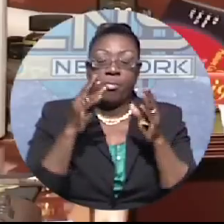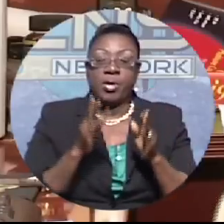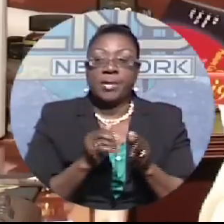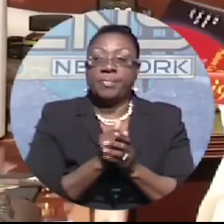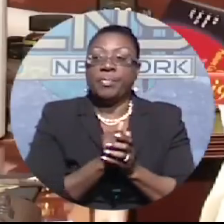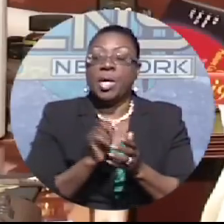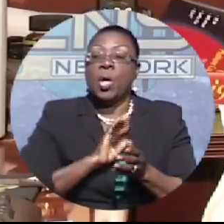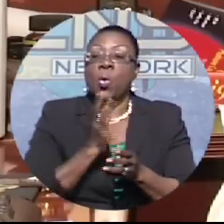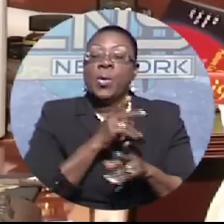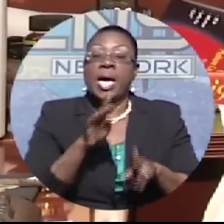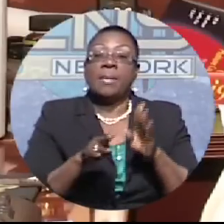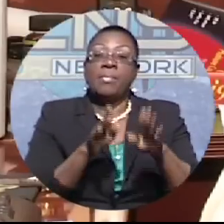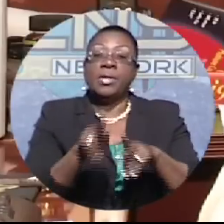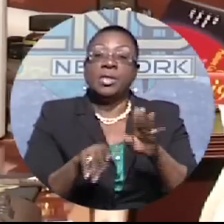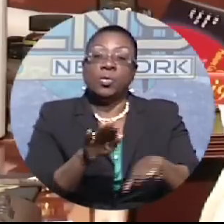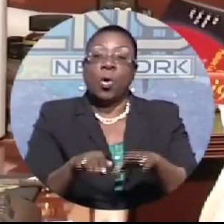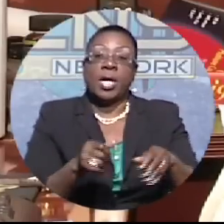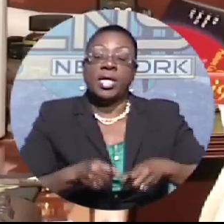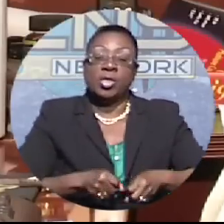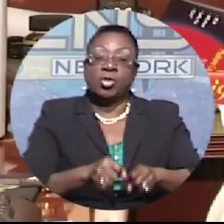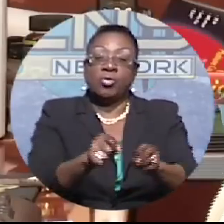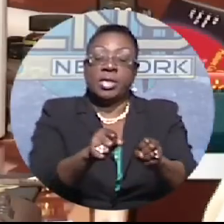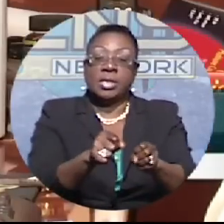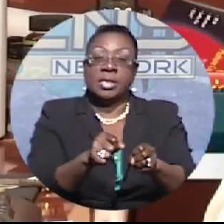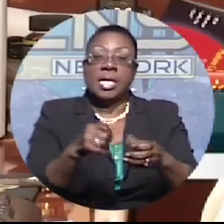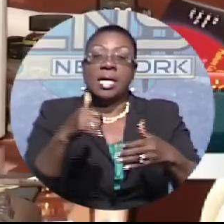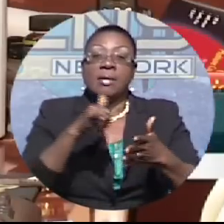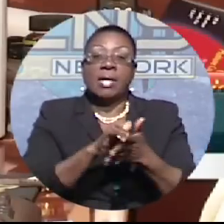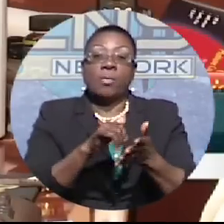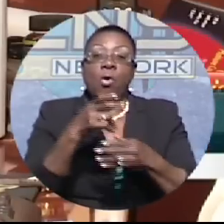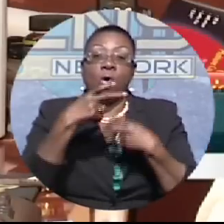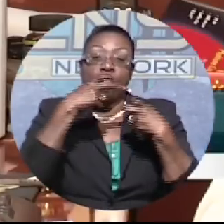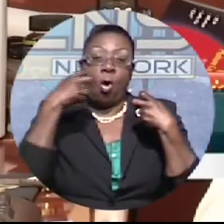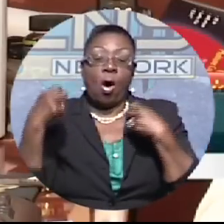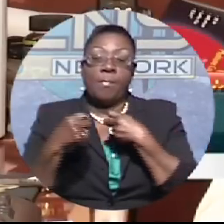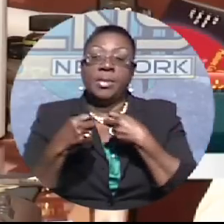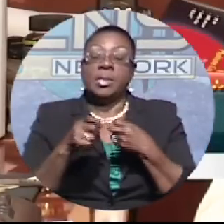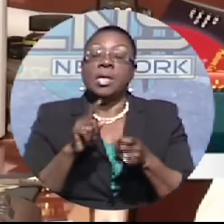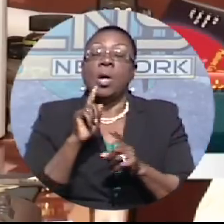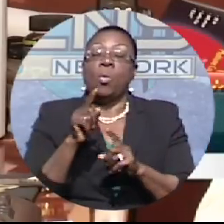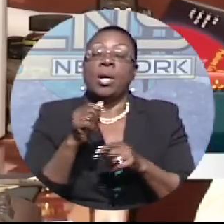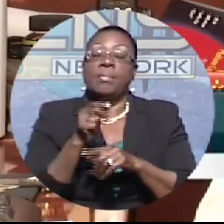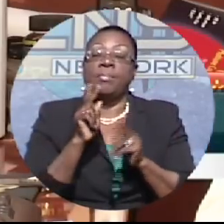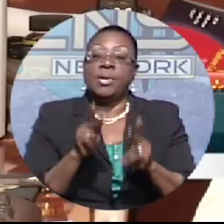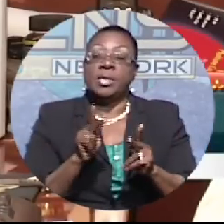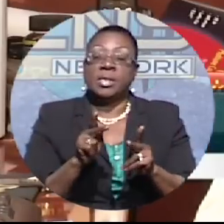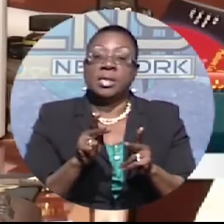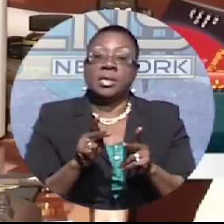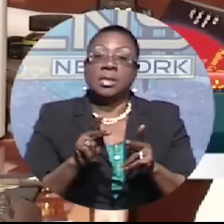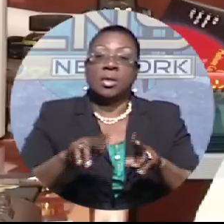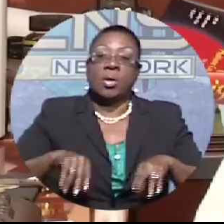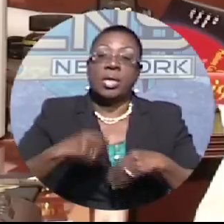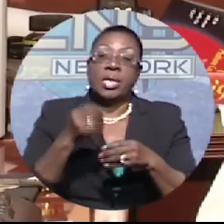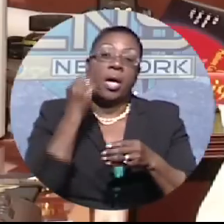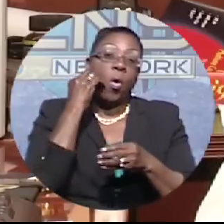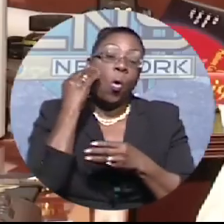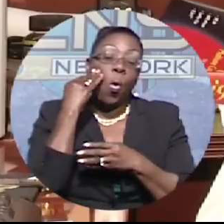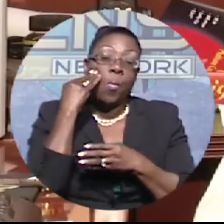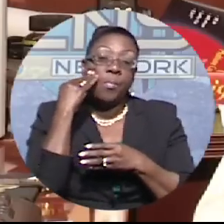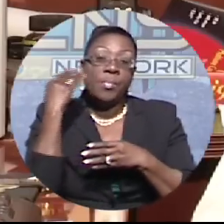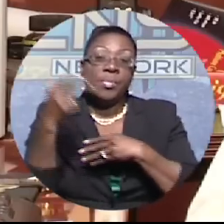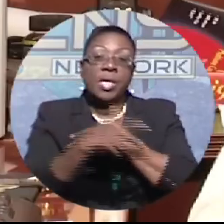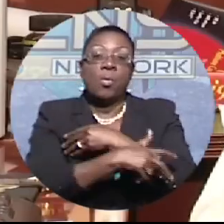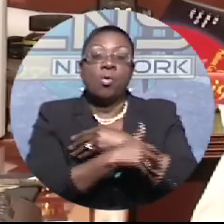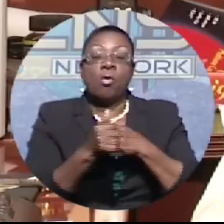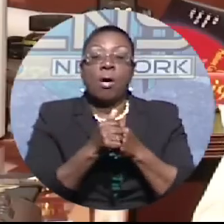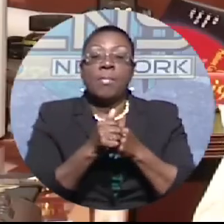We've had persons walking the street that were robbed. One instance, a person pulling up at home, and then there were a